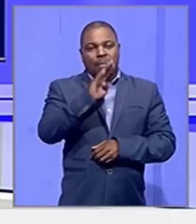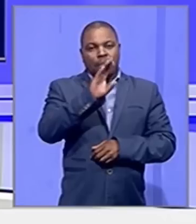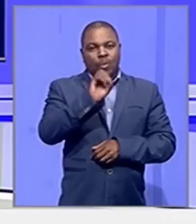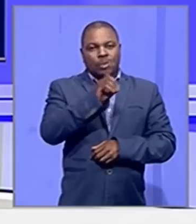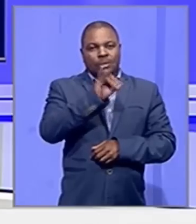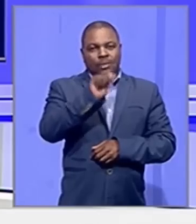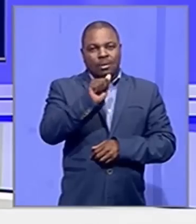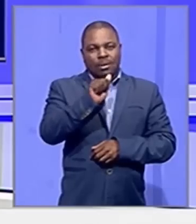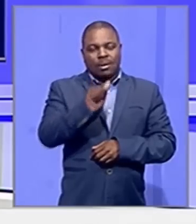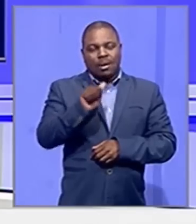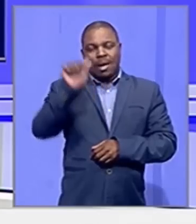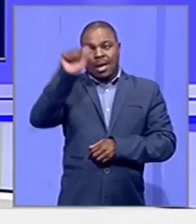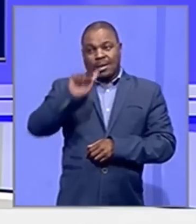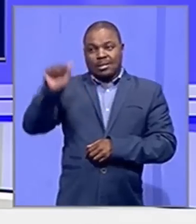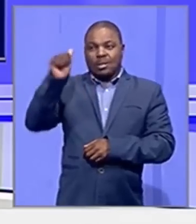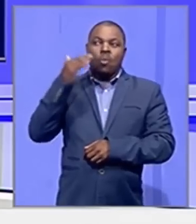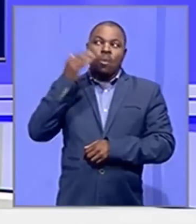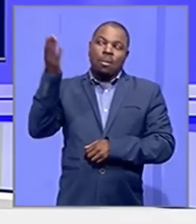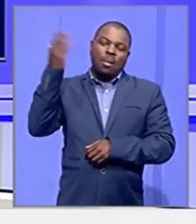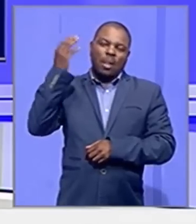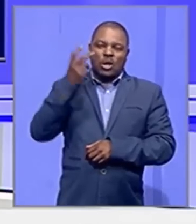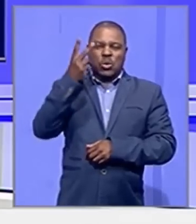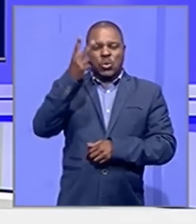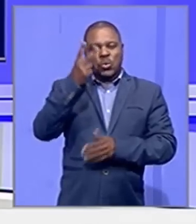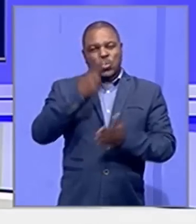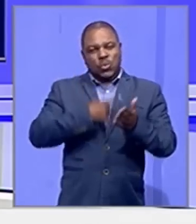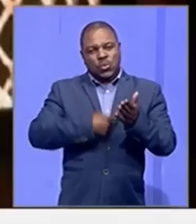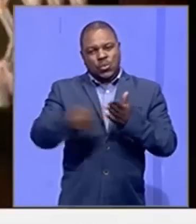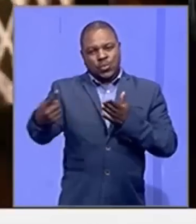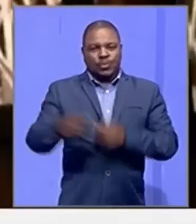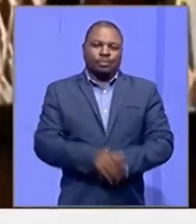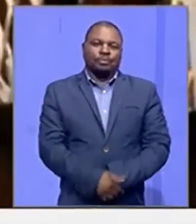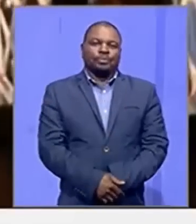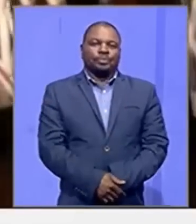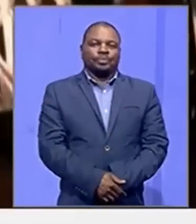Asia dibeke tše pedi tša go feta.